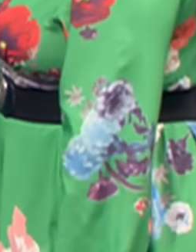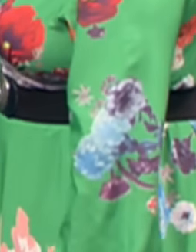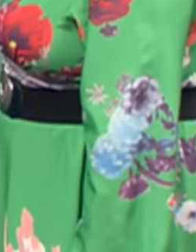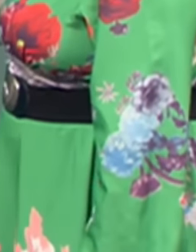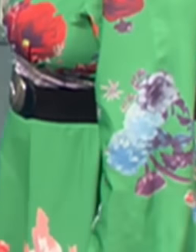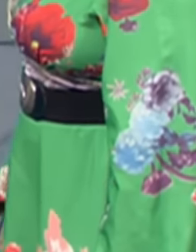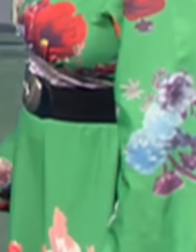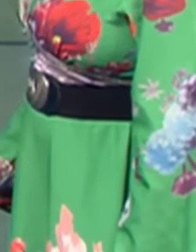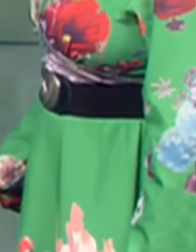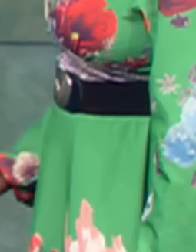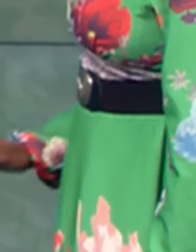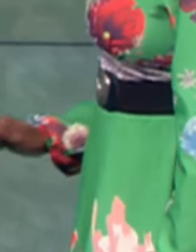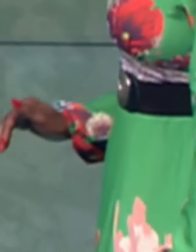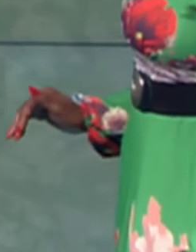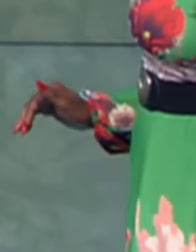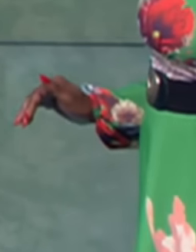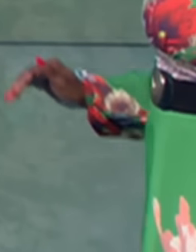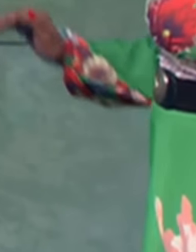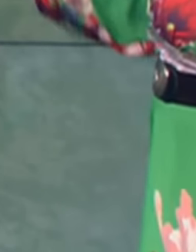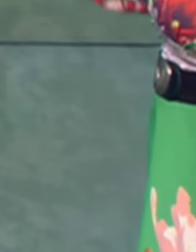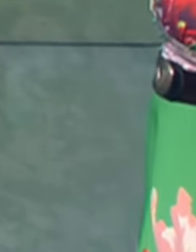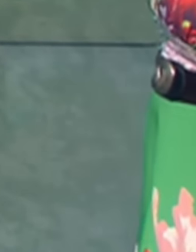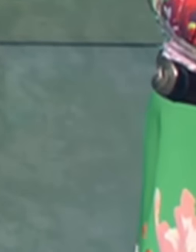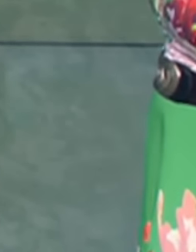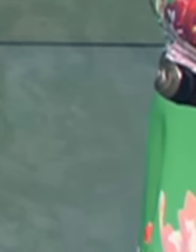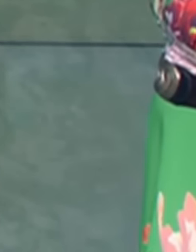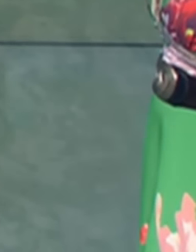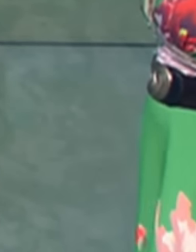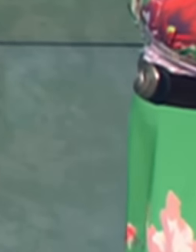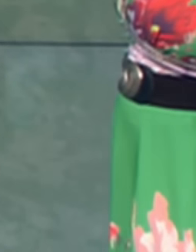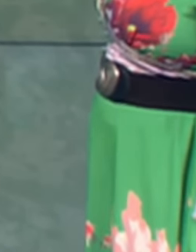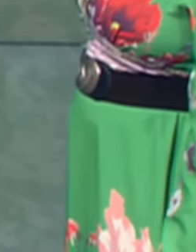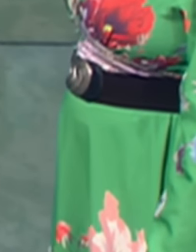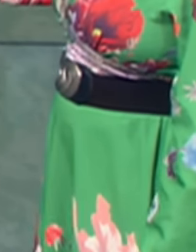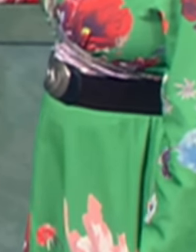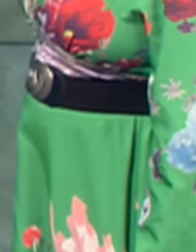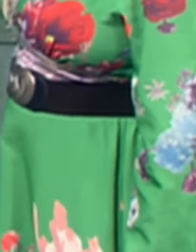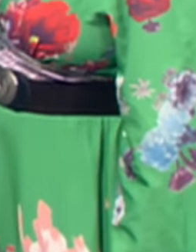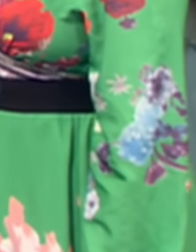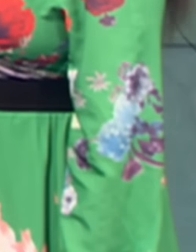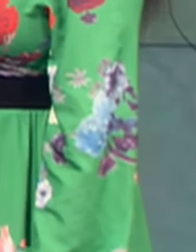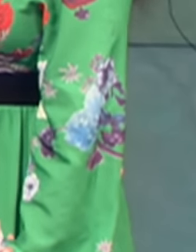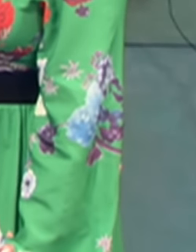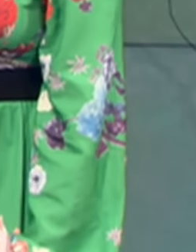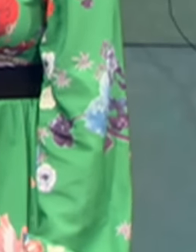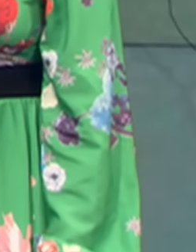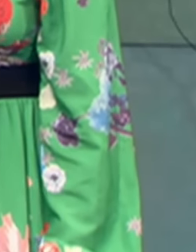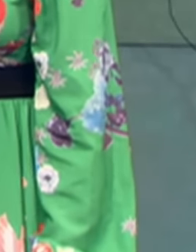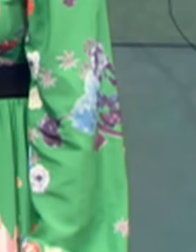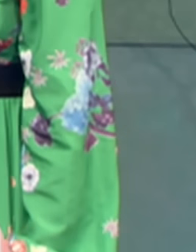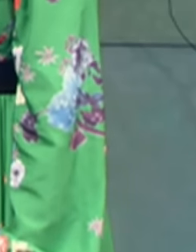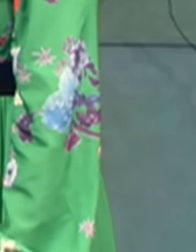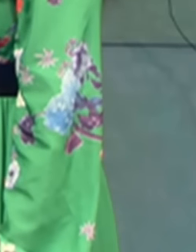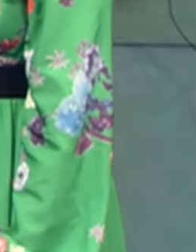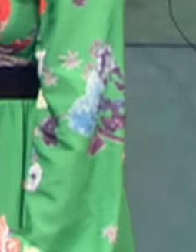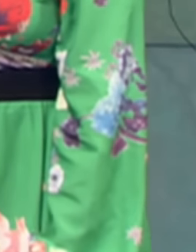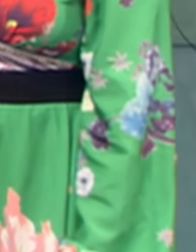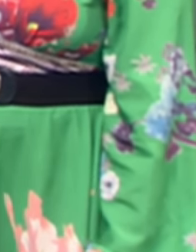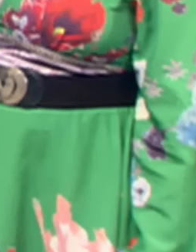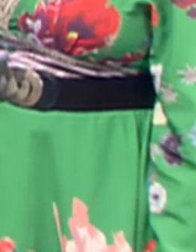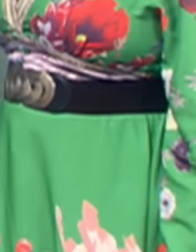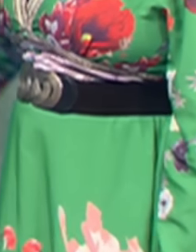pele jwale le tšona le gona go tla itemogela gore go tla ruthela Sekhukhune go tla ruthela ka tša 20 senyane re lebelela gona go la Mashishing go tla tonya